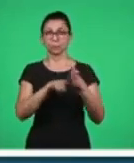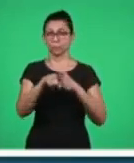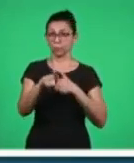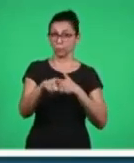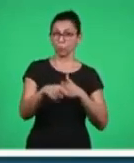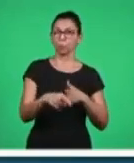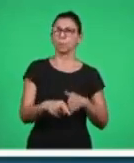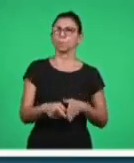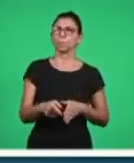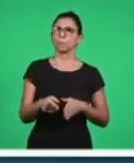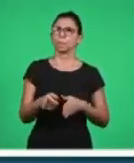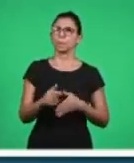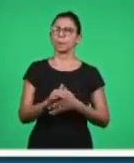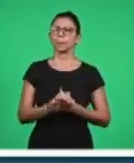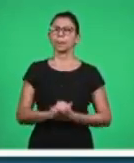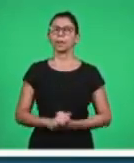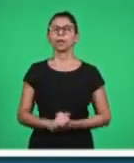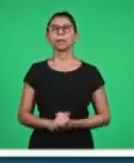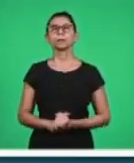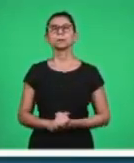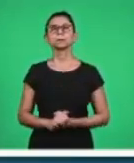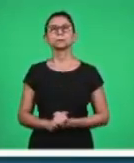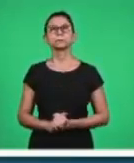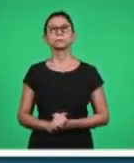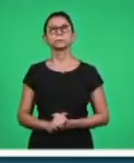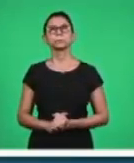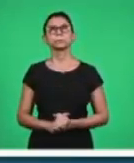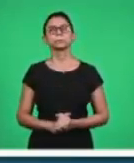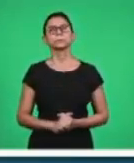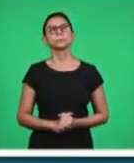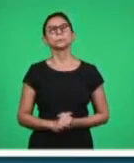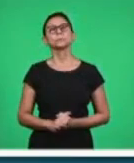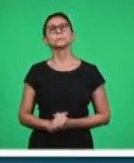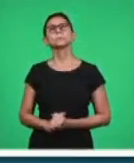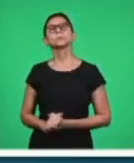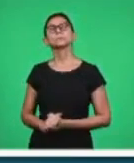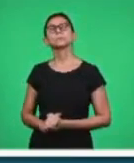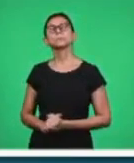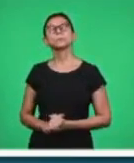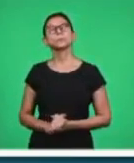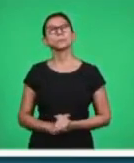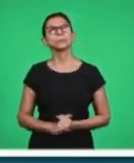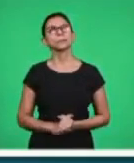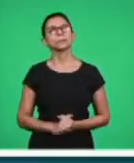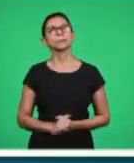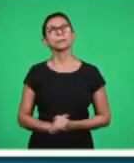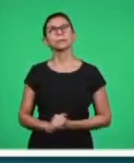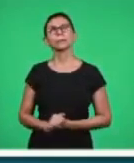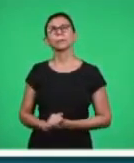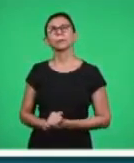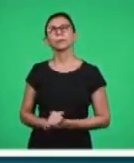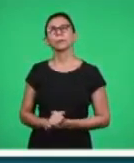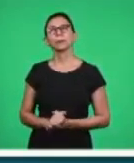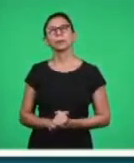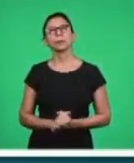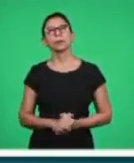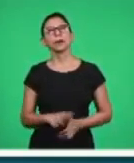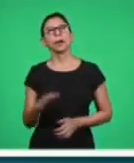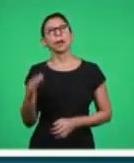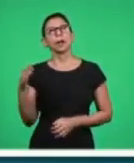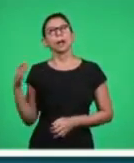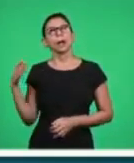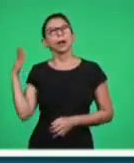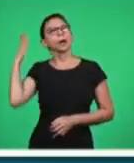question. And the second question is already geared towards the following. What was the objective of the message that was